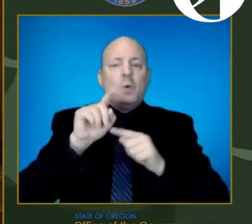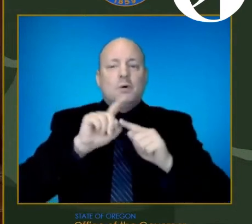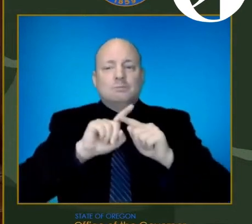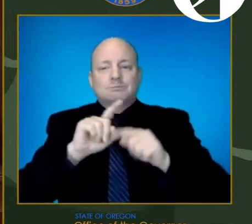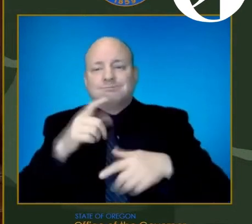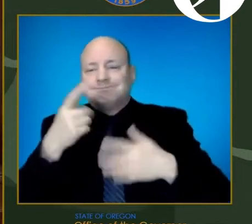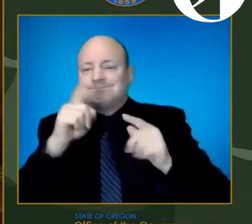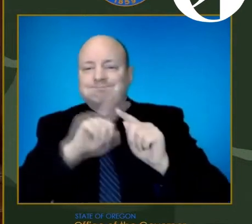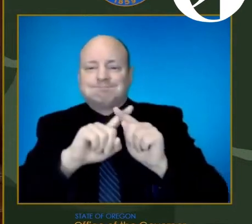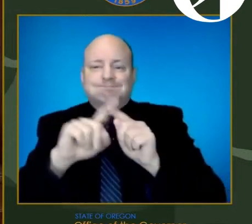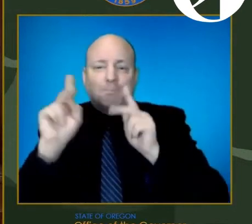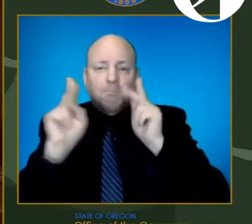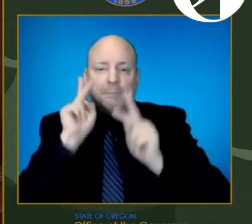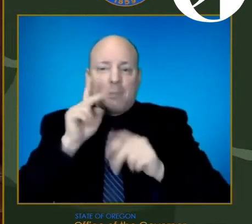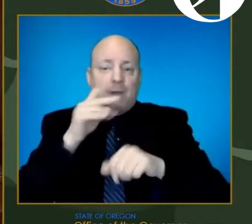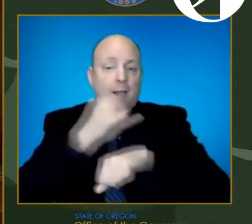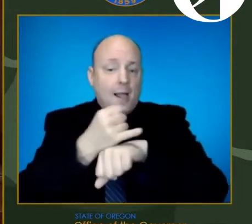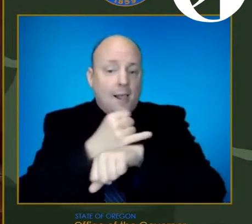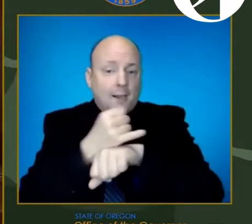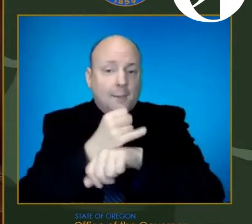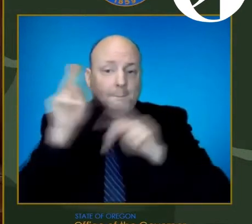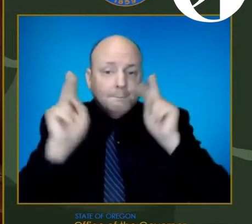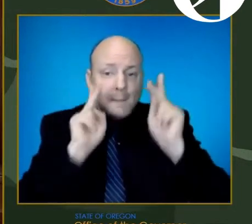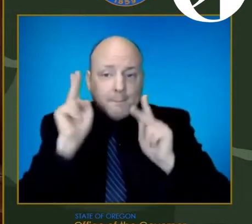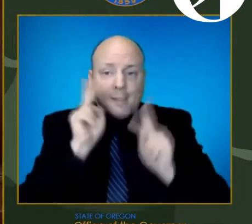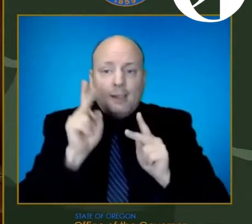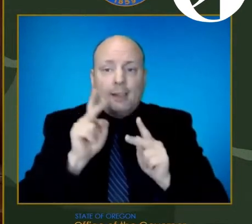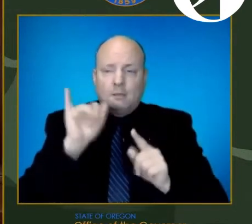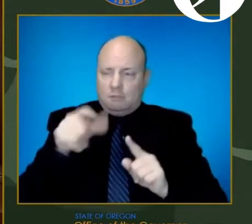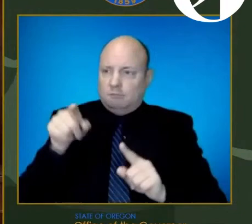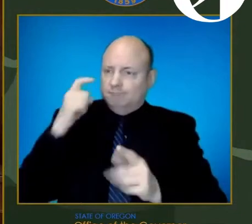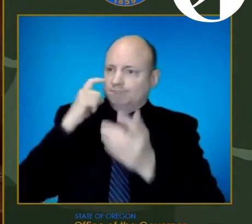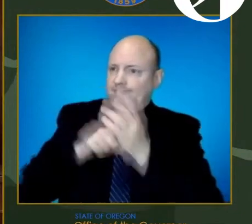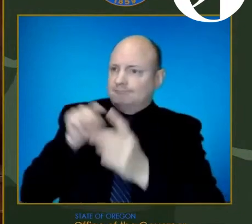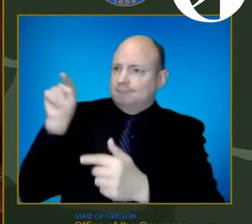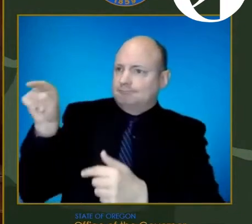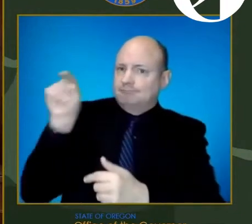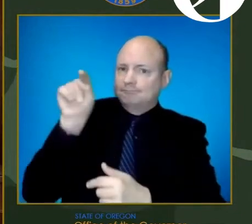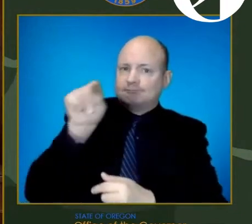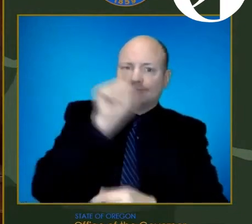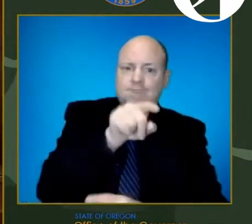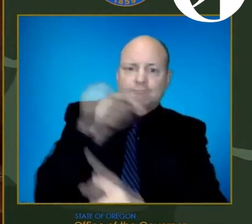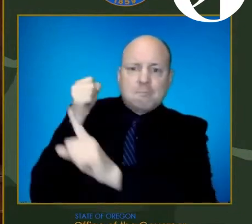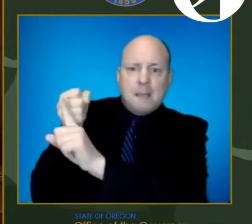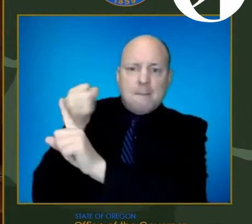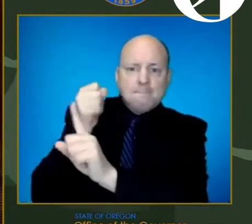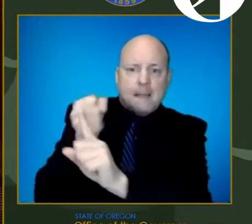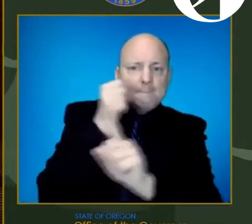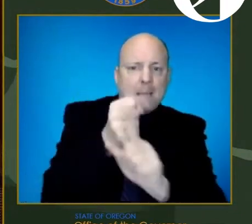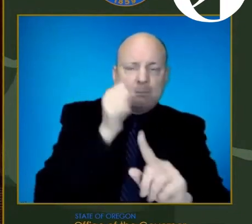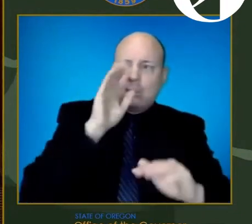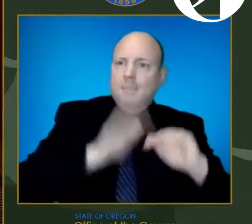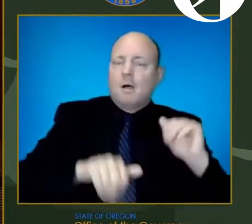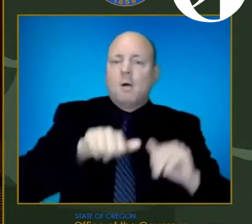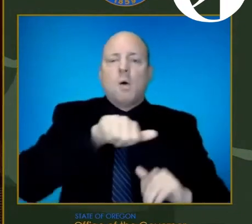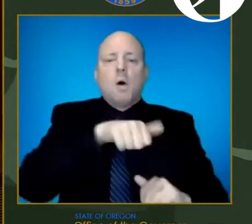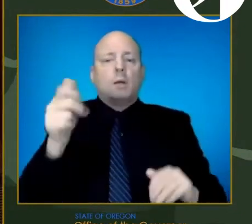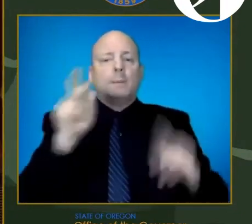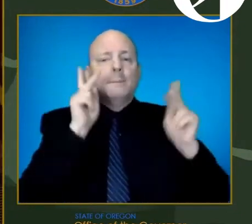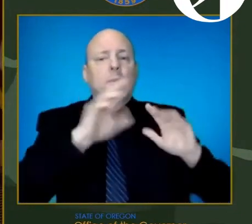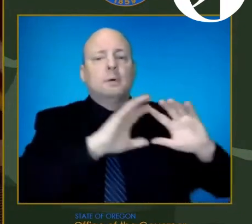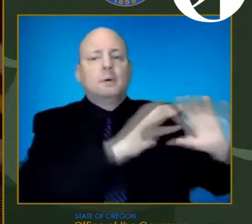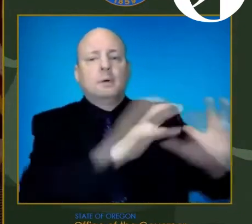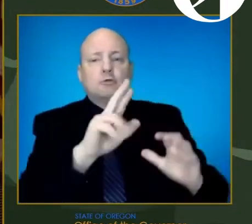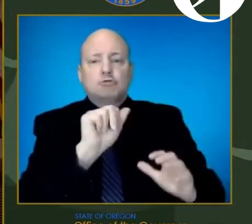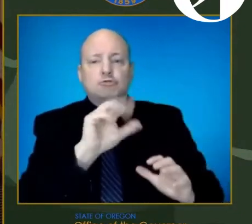color are disproportionately impacted by the crises that befall our nation. As the rest of the